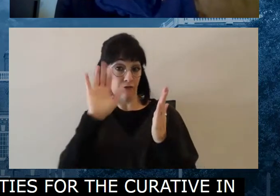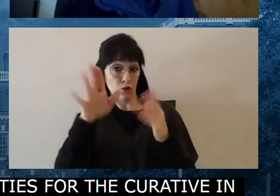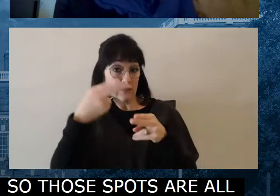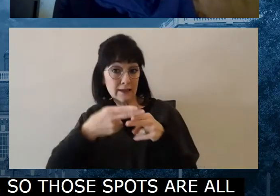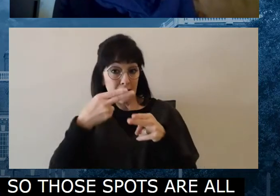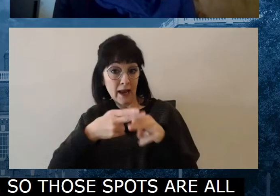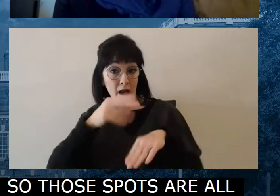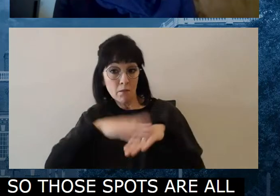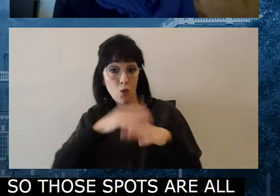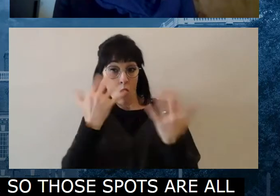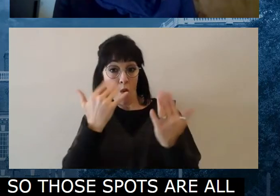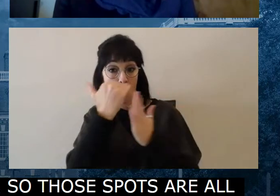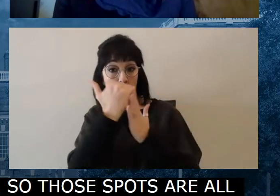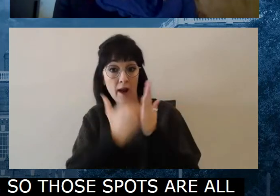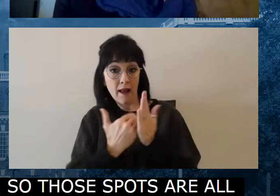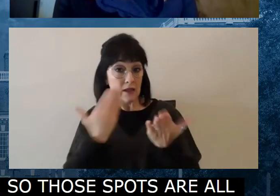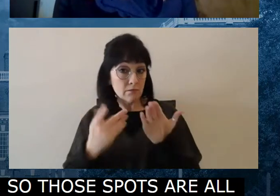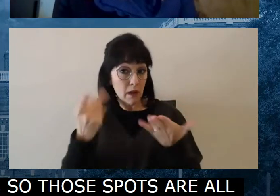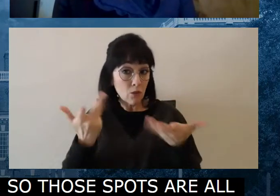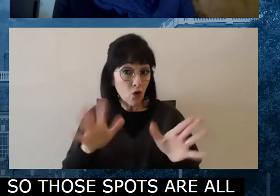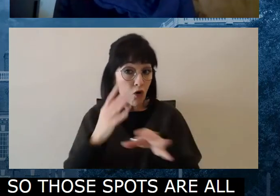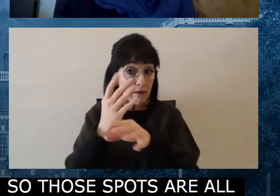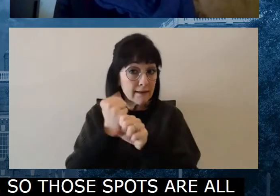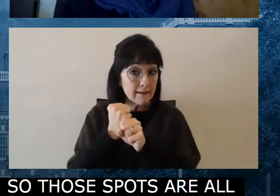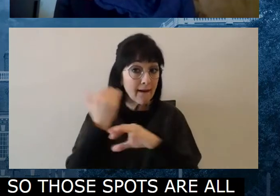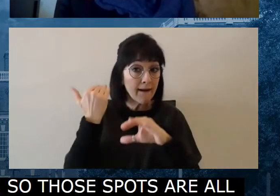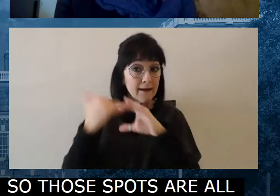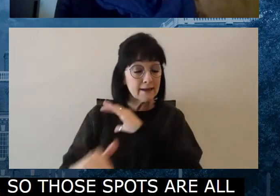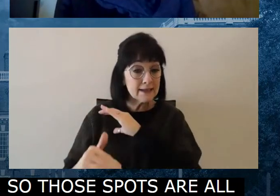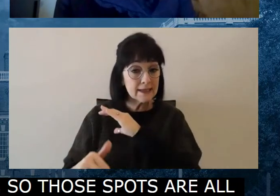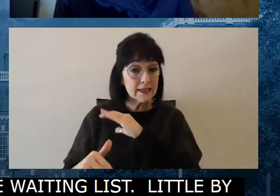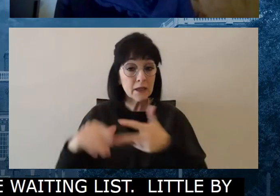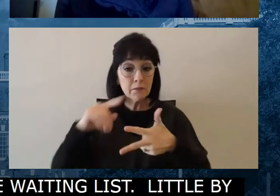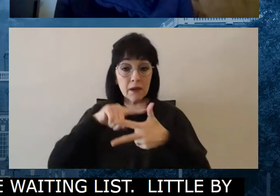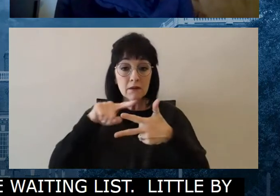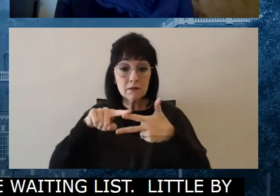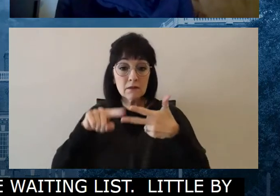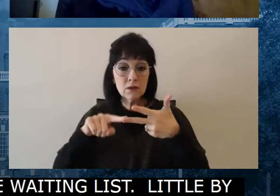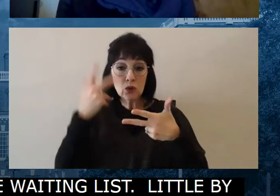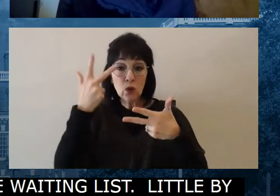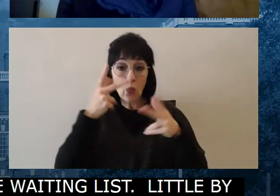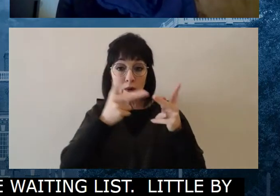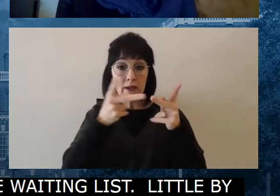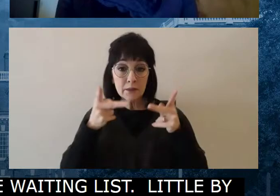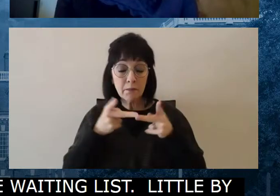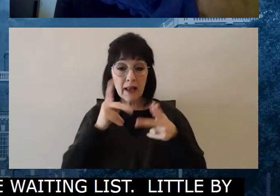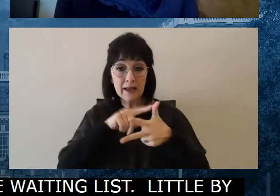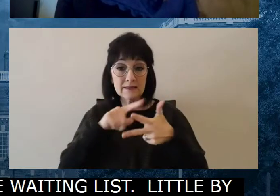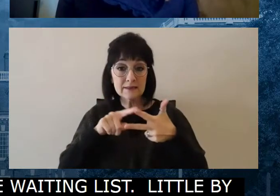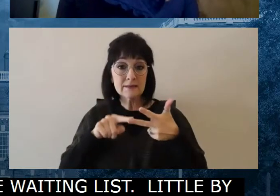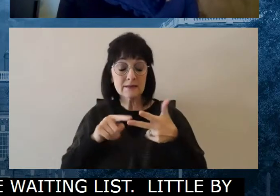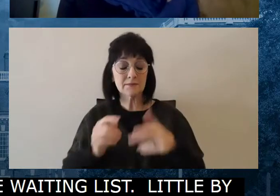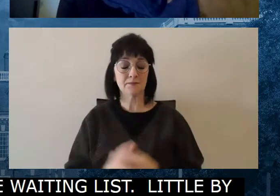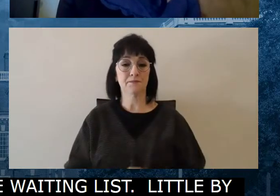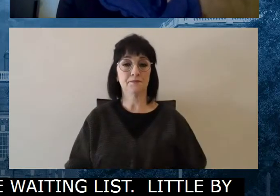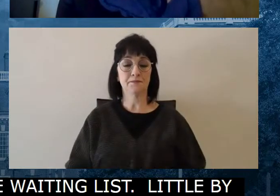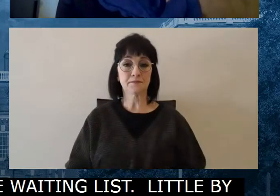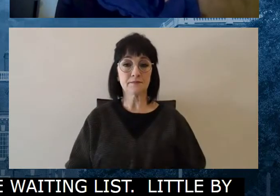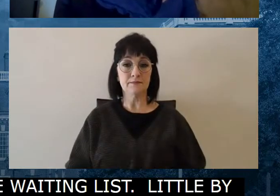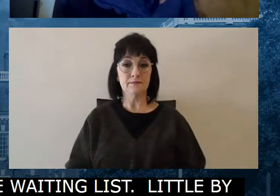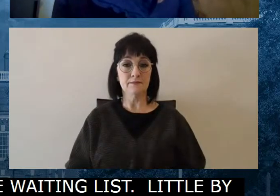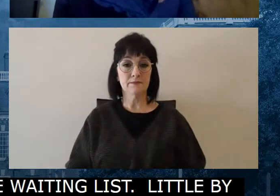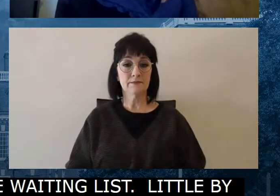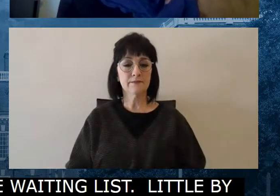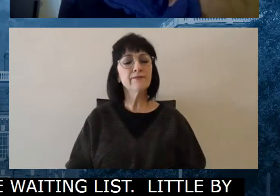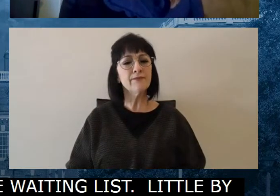tackling the individuals on this waiting list to provide opportunities for vaccination. So let's